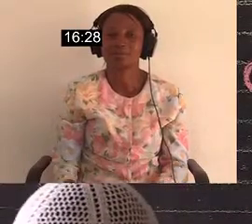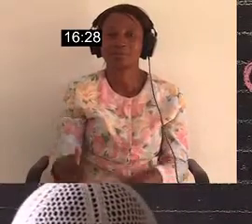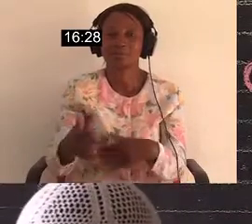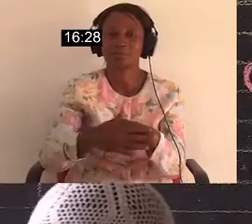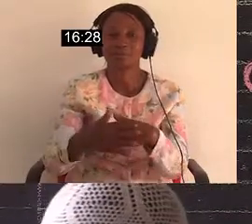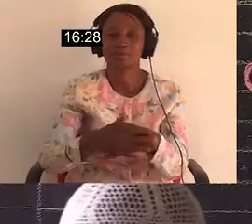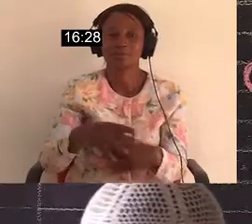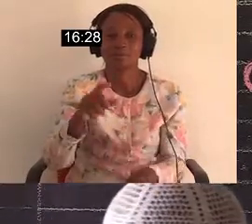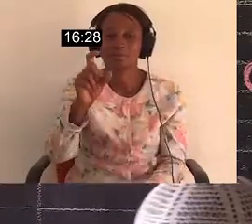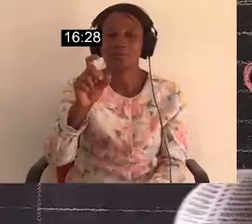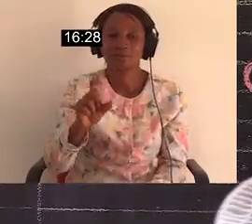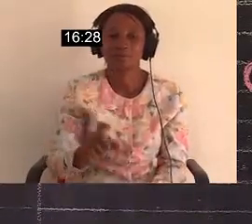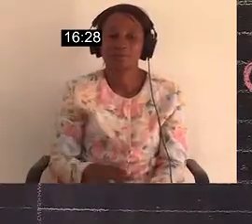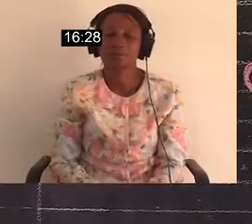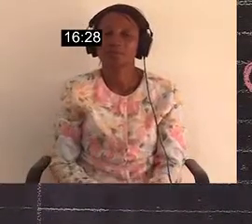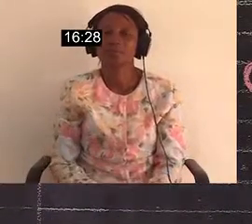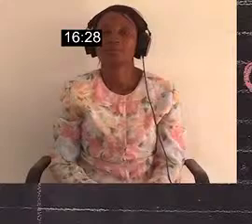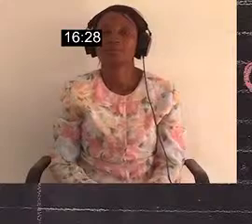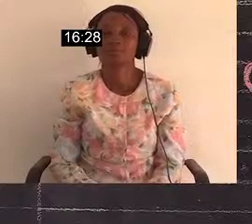More words.